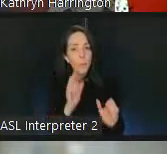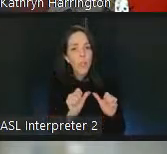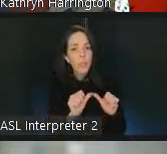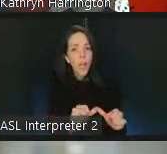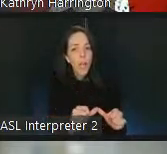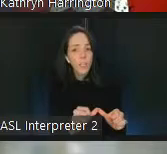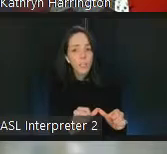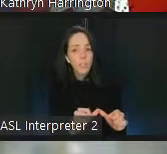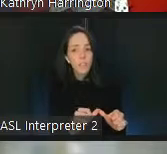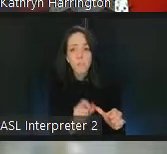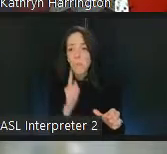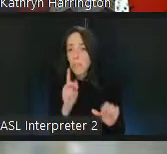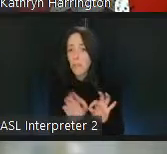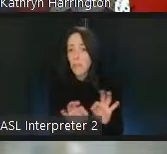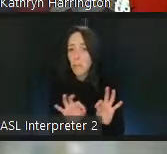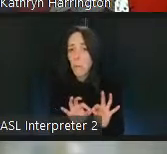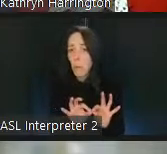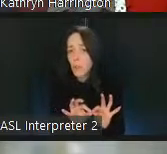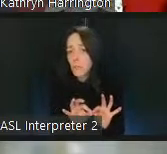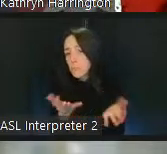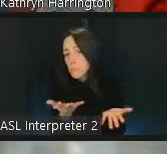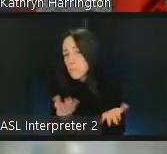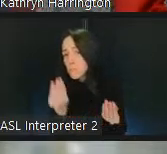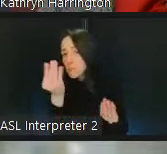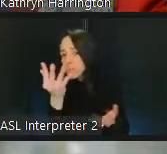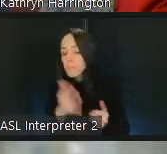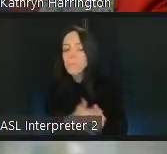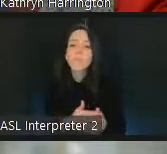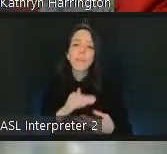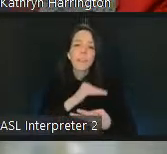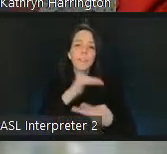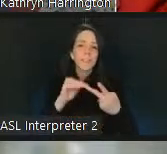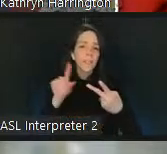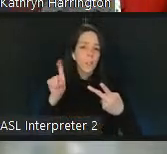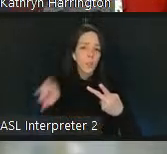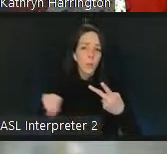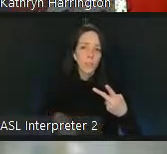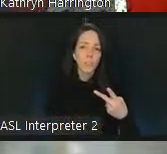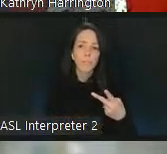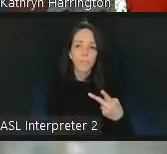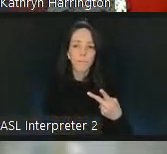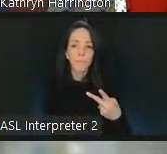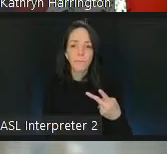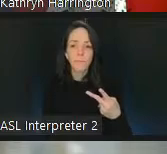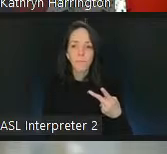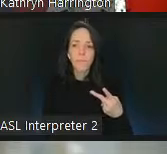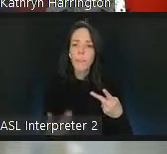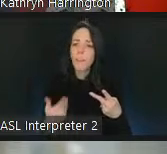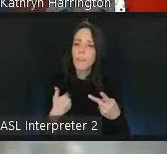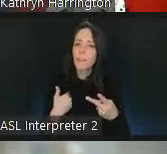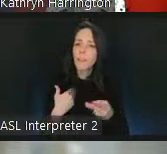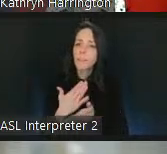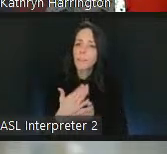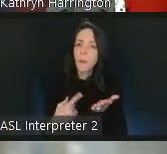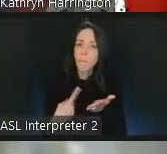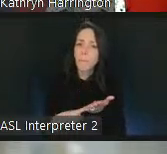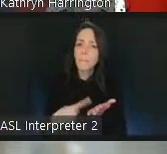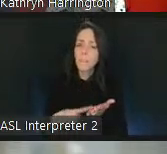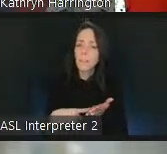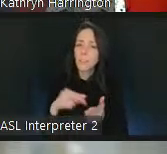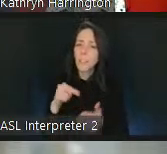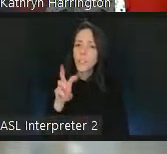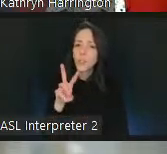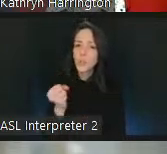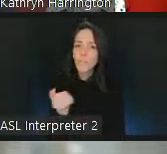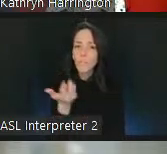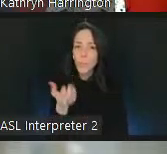would be pertinent. I don't know. Then my second question is, there was some discussion in the news a couple of years back about the number